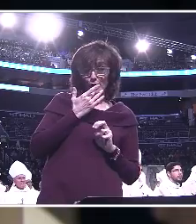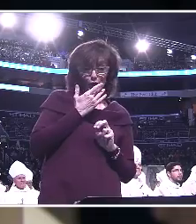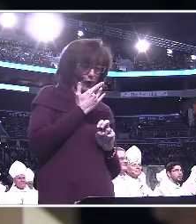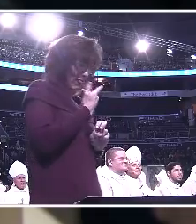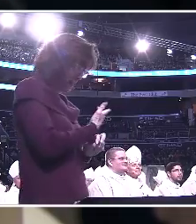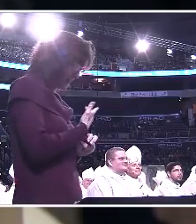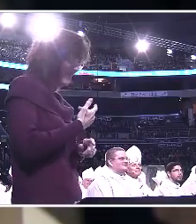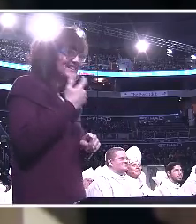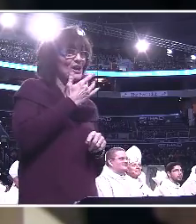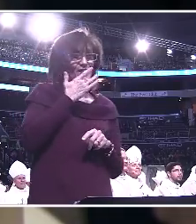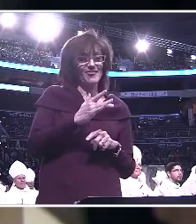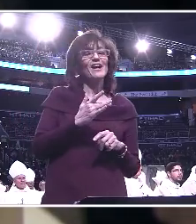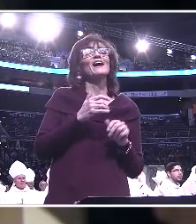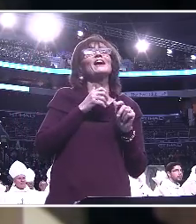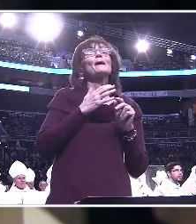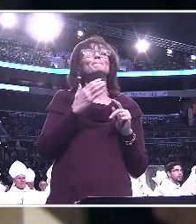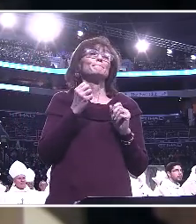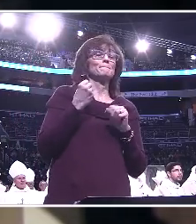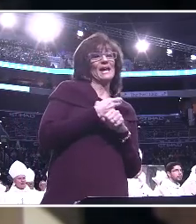"Good luck topping Father Mario Mahano's homily."